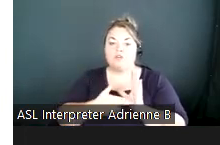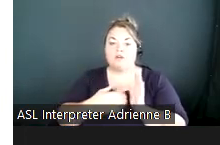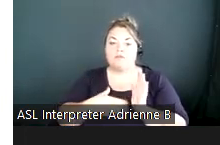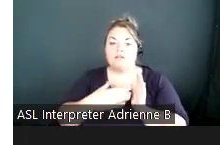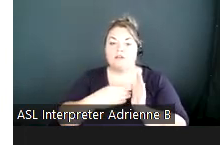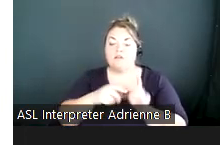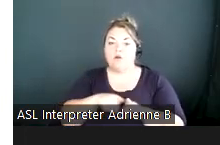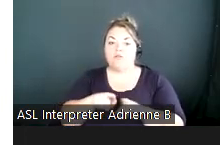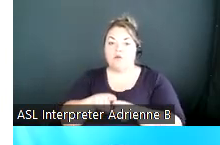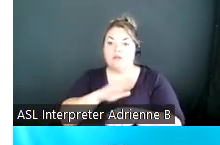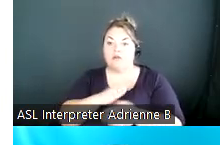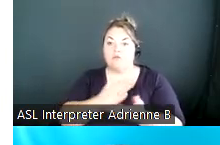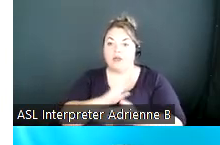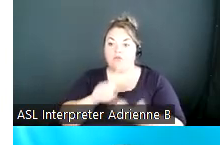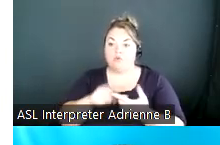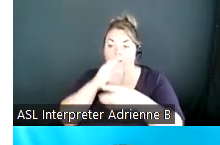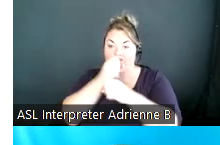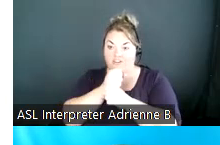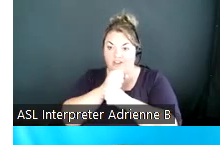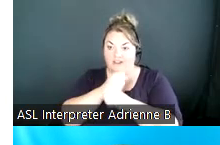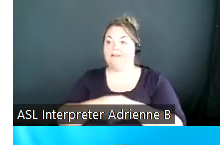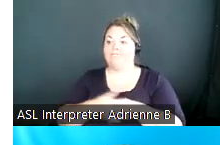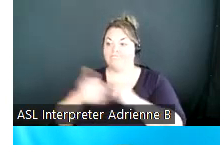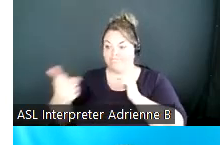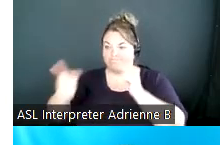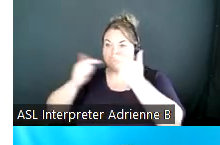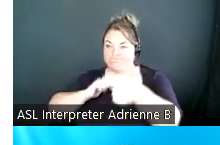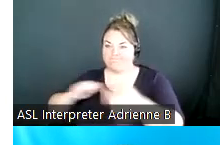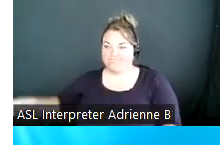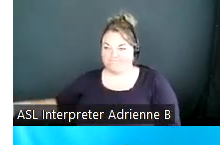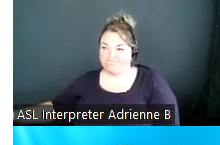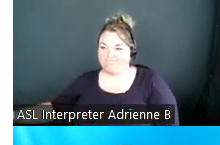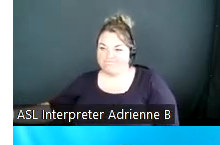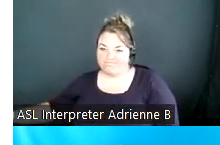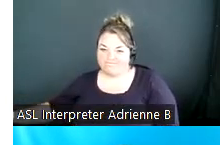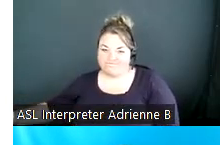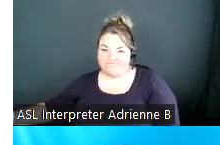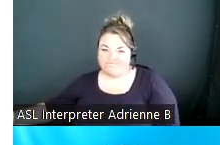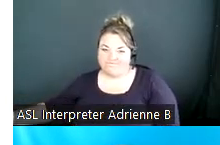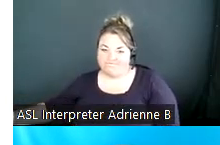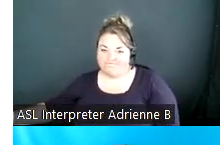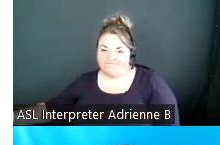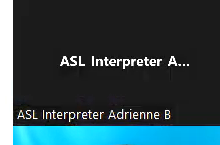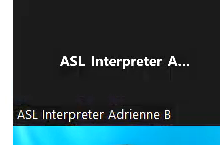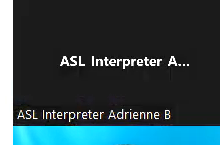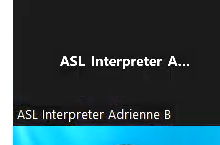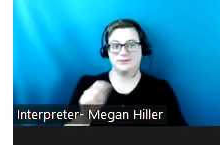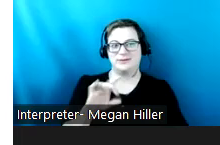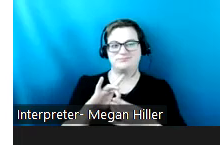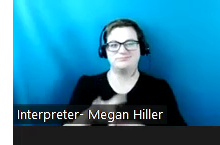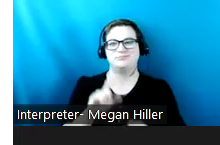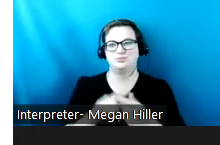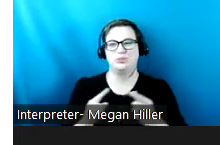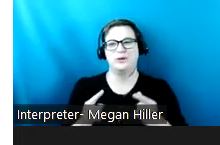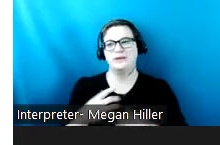to confidentiality. 2.10 speaks to dispute